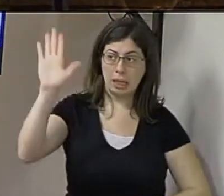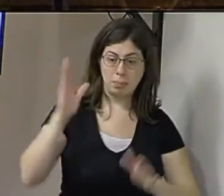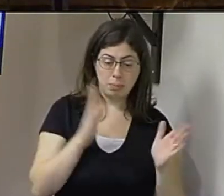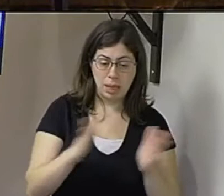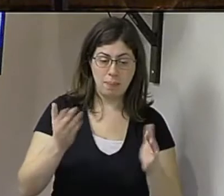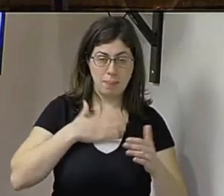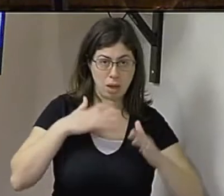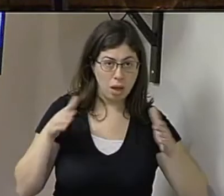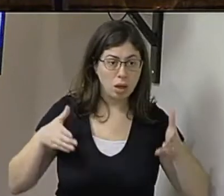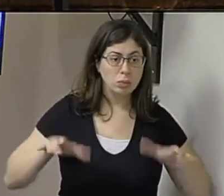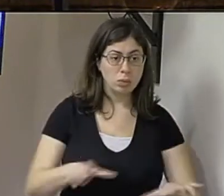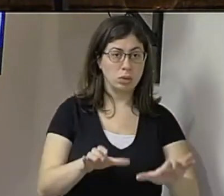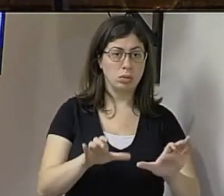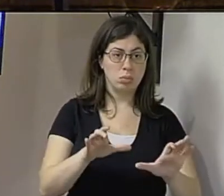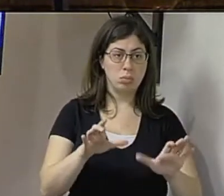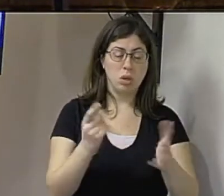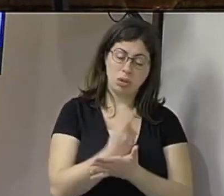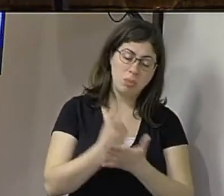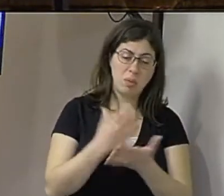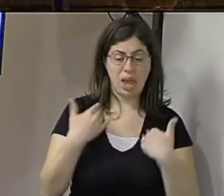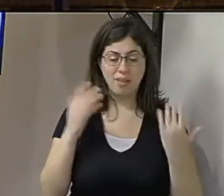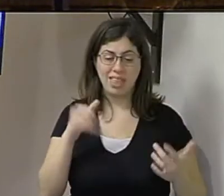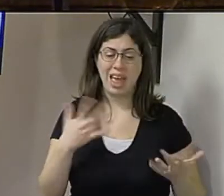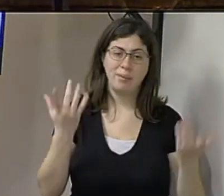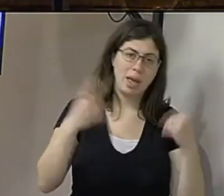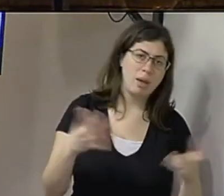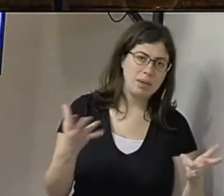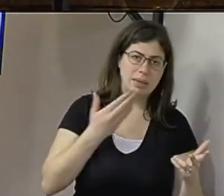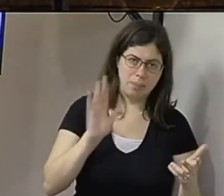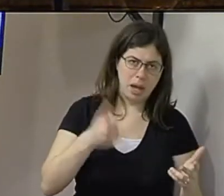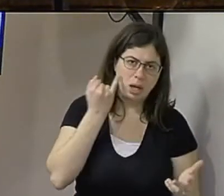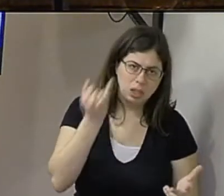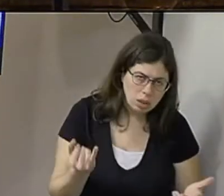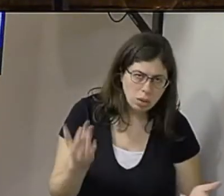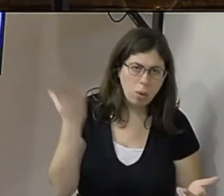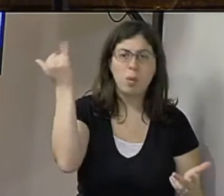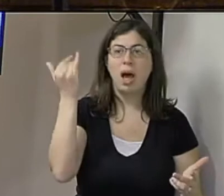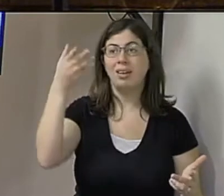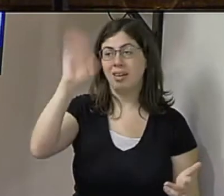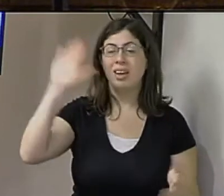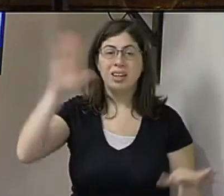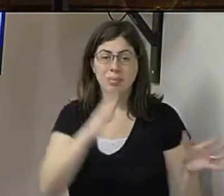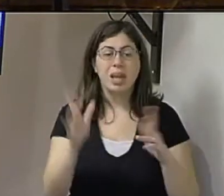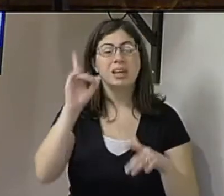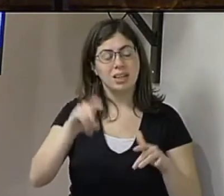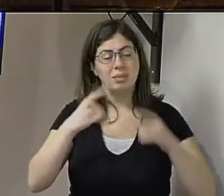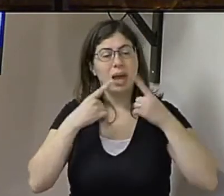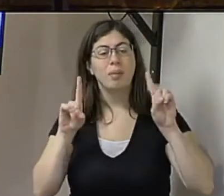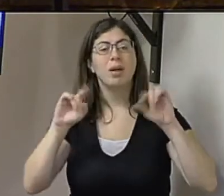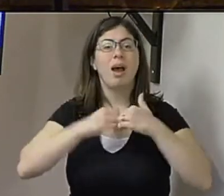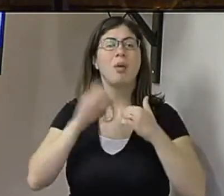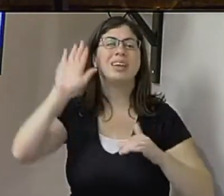way? We do. And sometimes we take those and they end up being a very bad idea for us. Why? Because God's plan has to get accomplished in God's